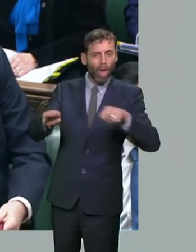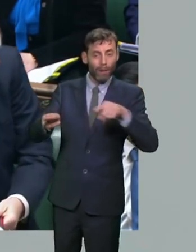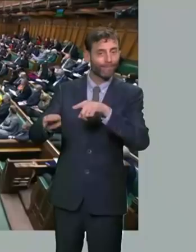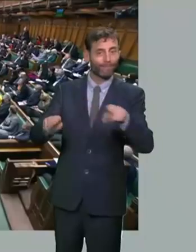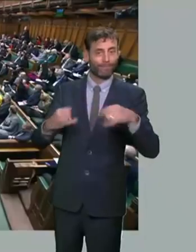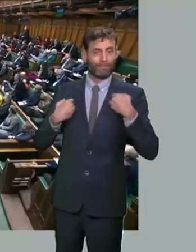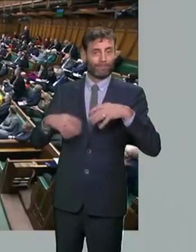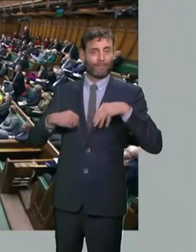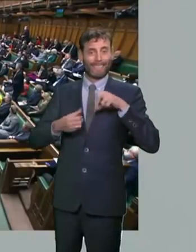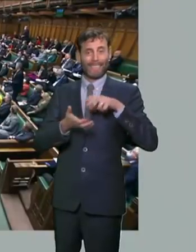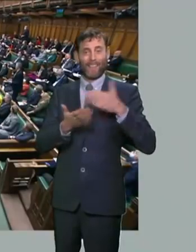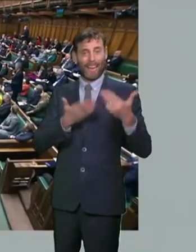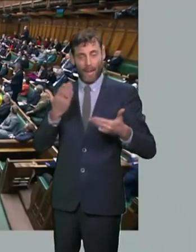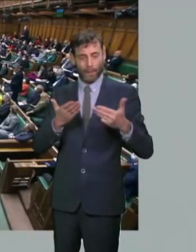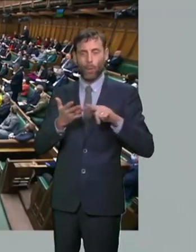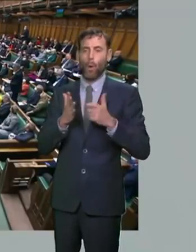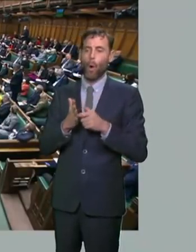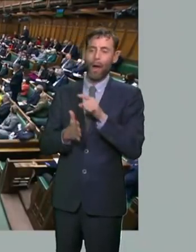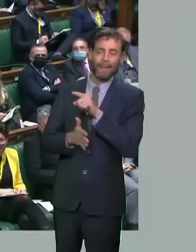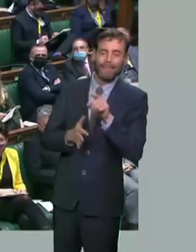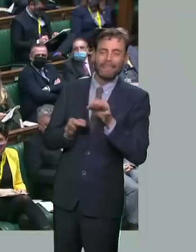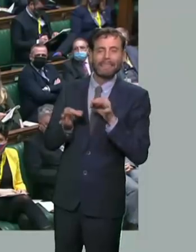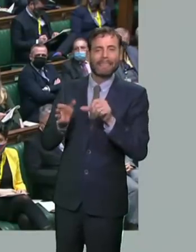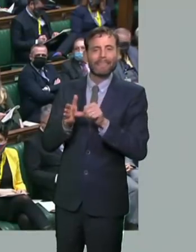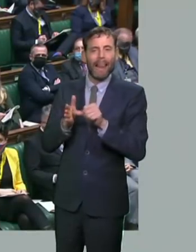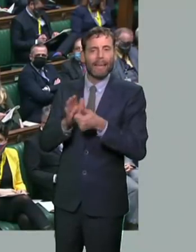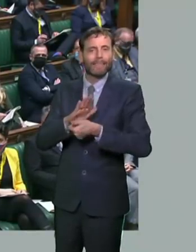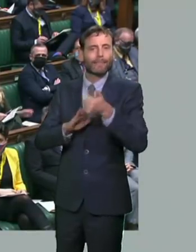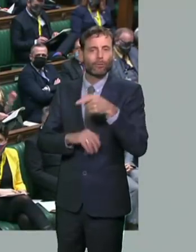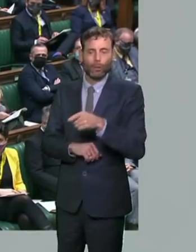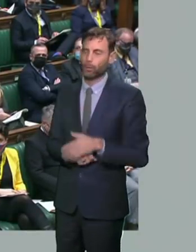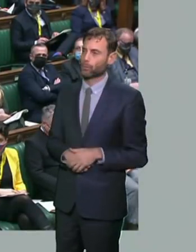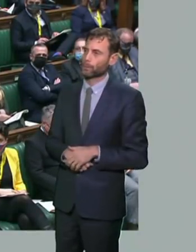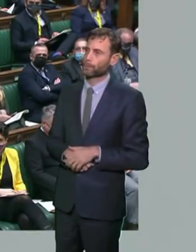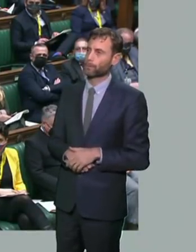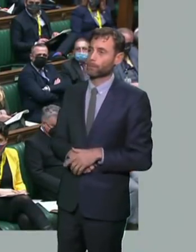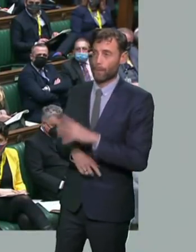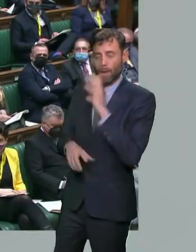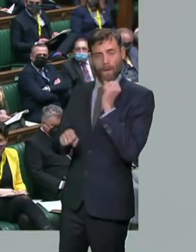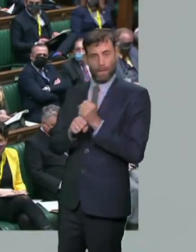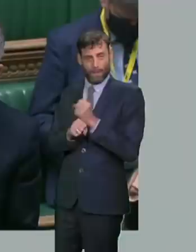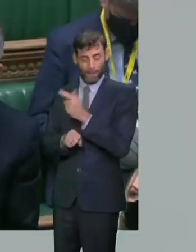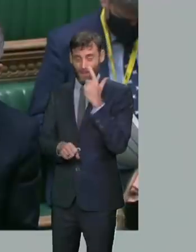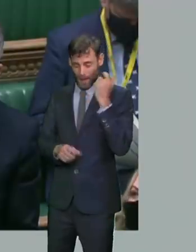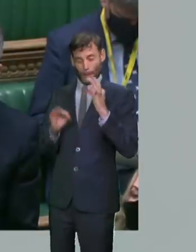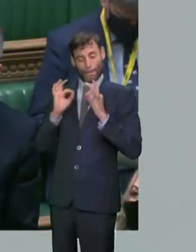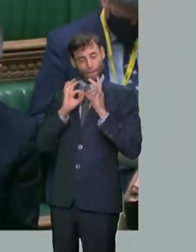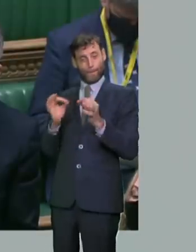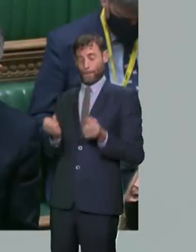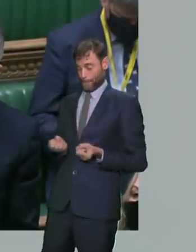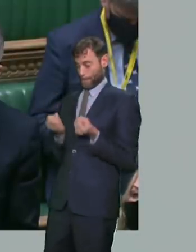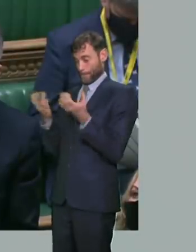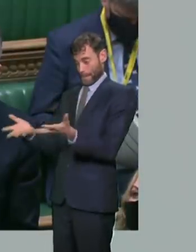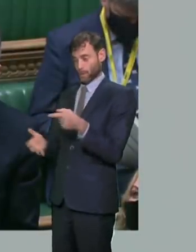either. Thank you, Mr. Speaker. So far, has government have found billions for nuclear, but nothing for Scottish